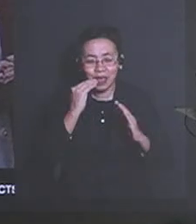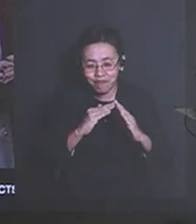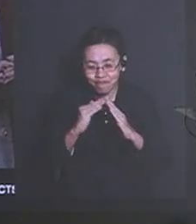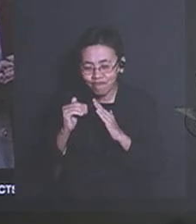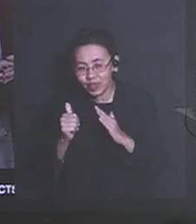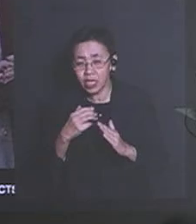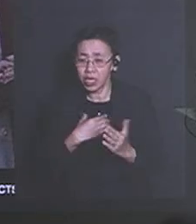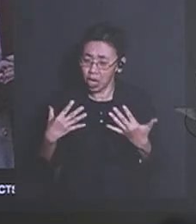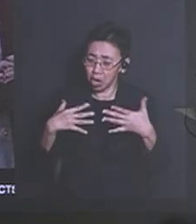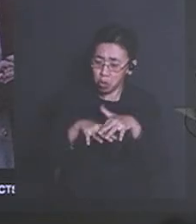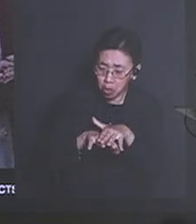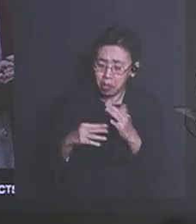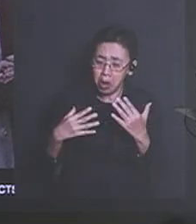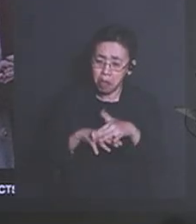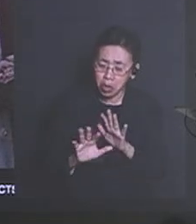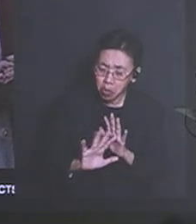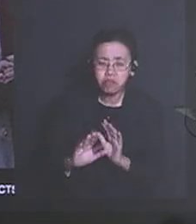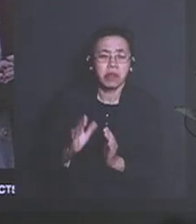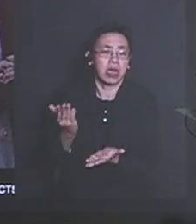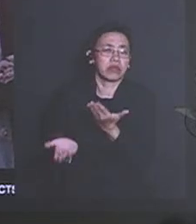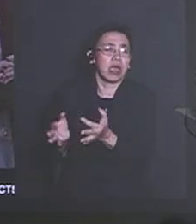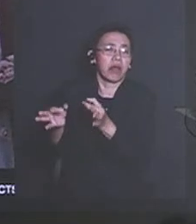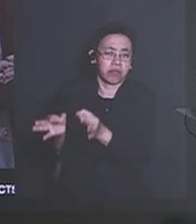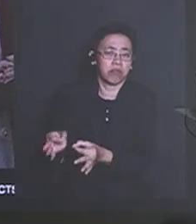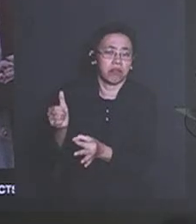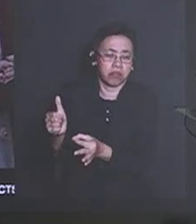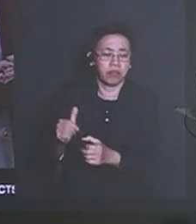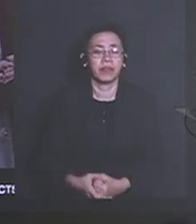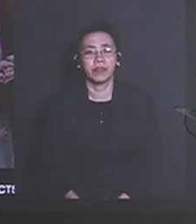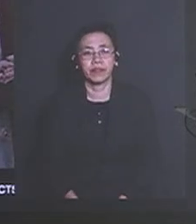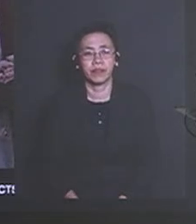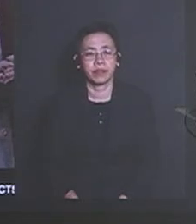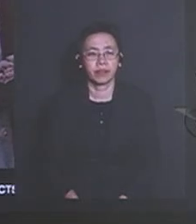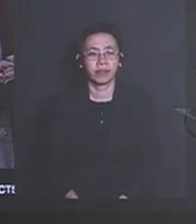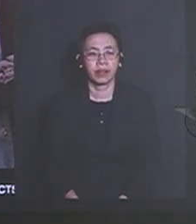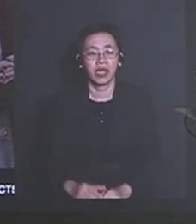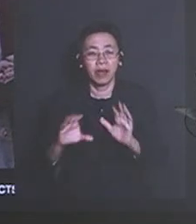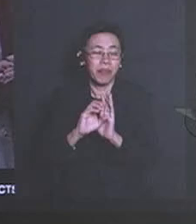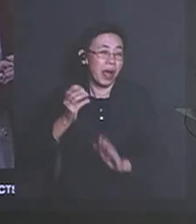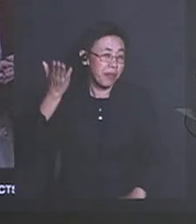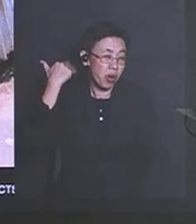These are a sample image of the living condition of homeless in Klong Tei area.